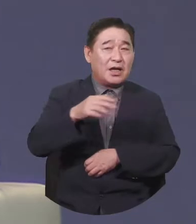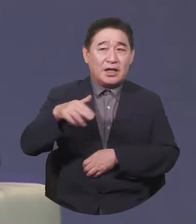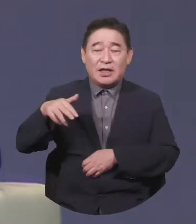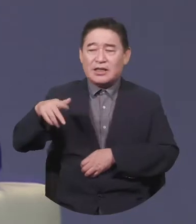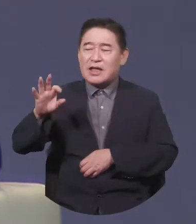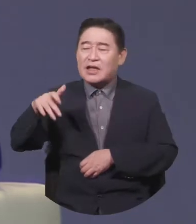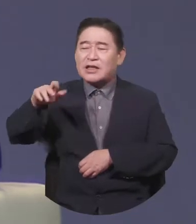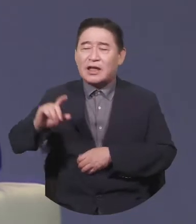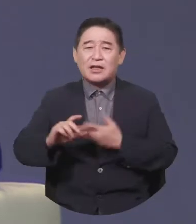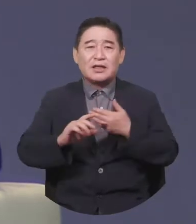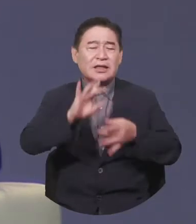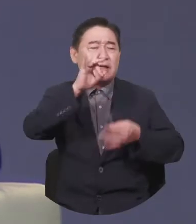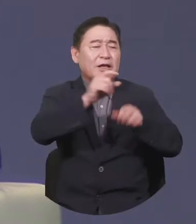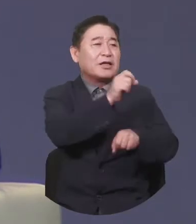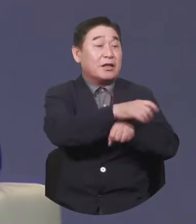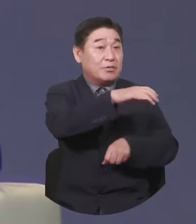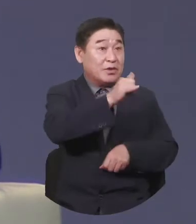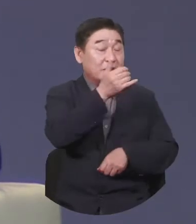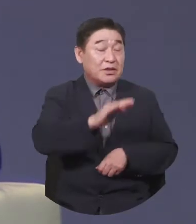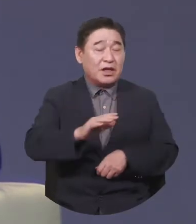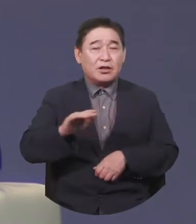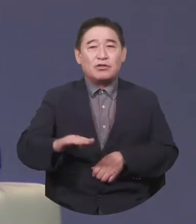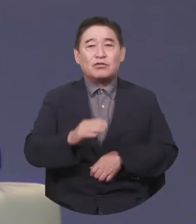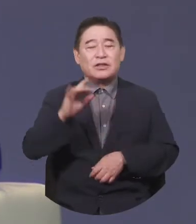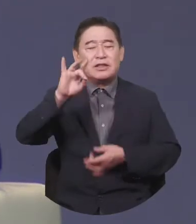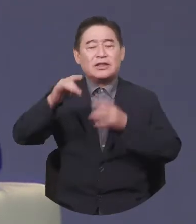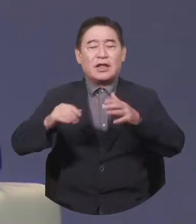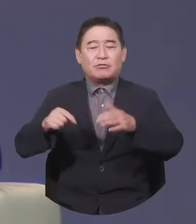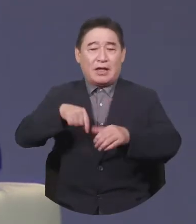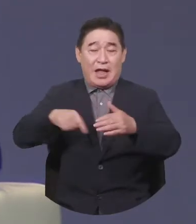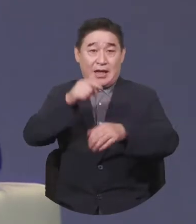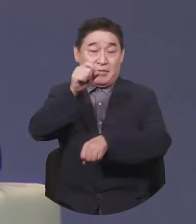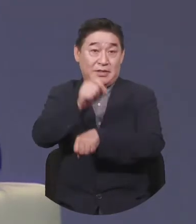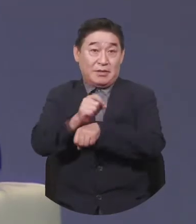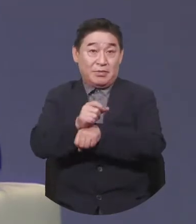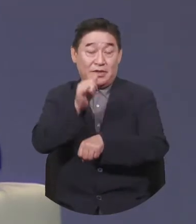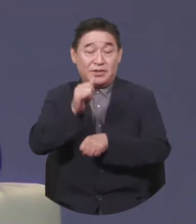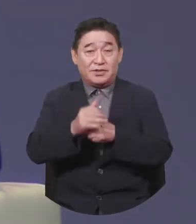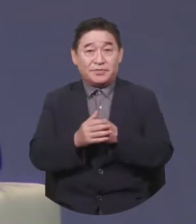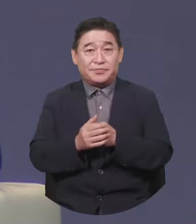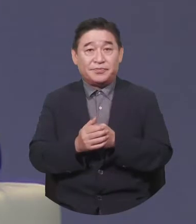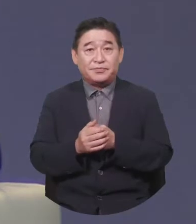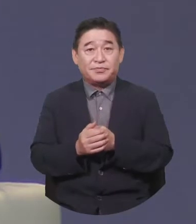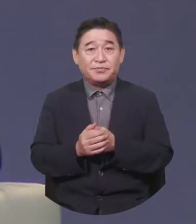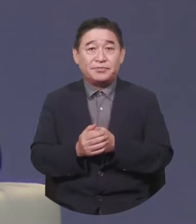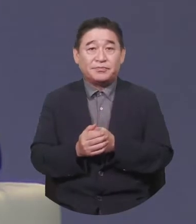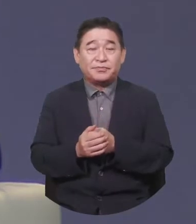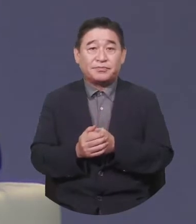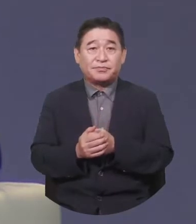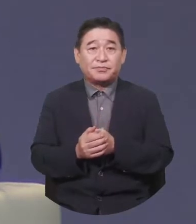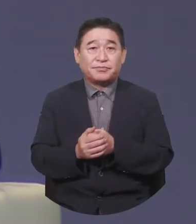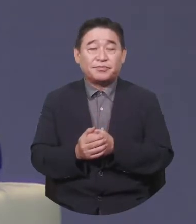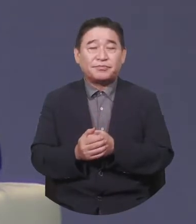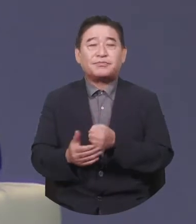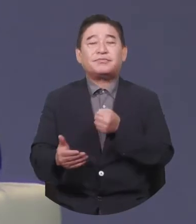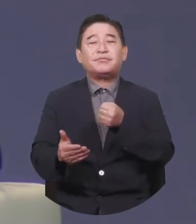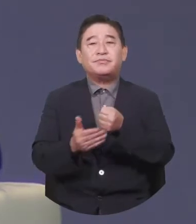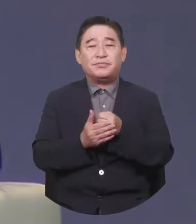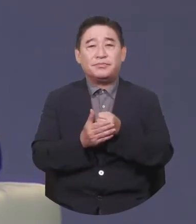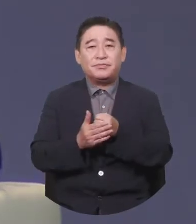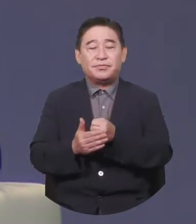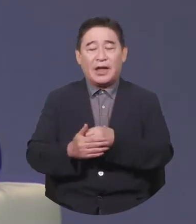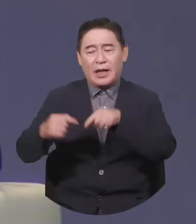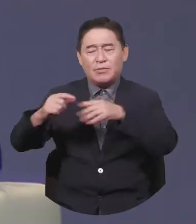staff to be posted in some countries just to make sure that our cooperation program